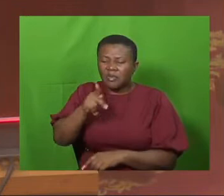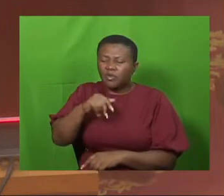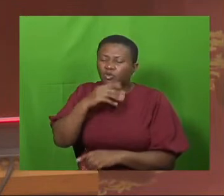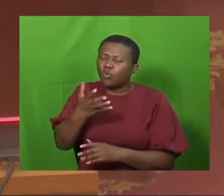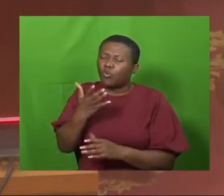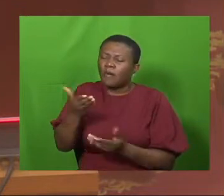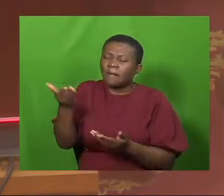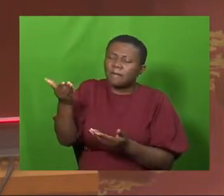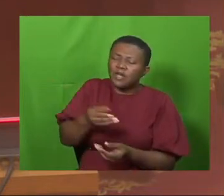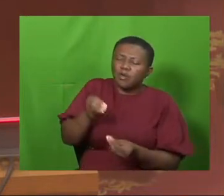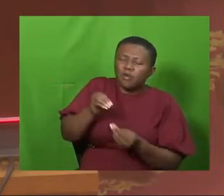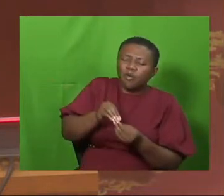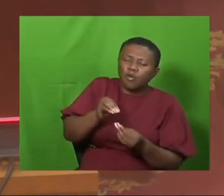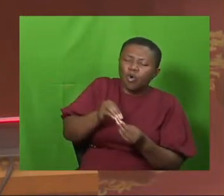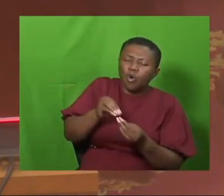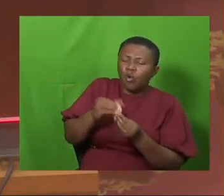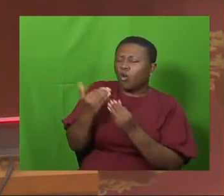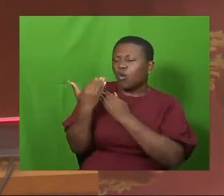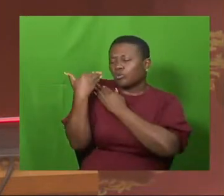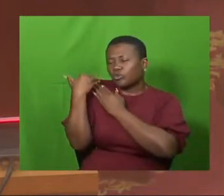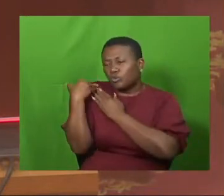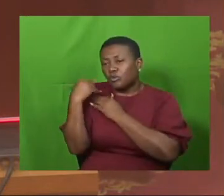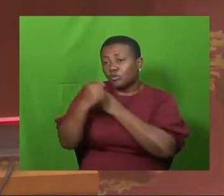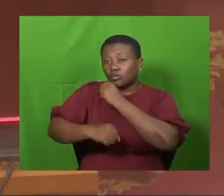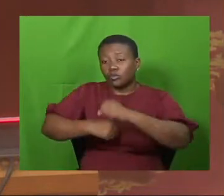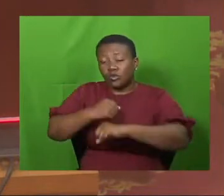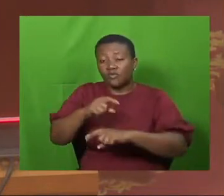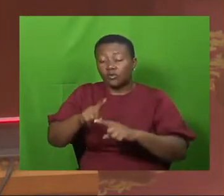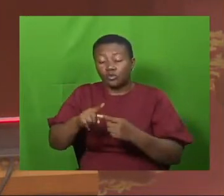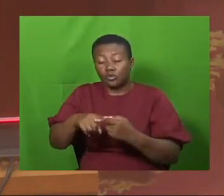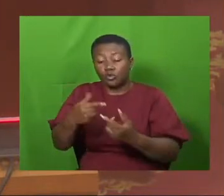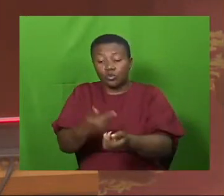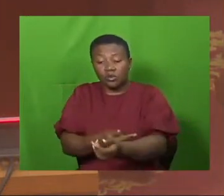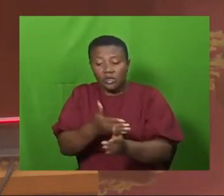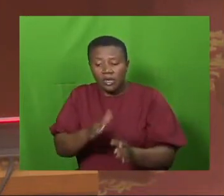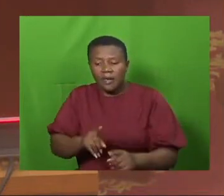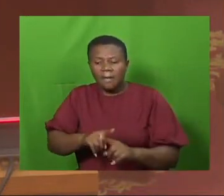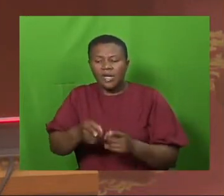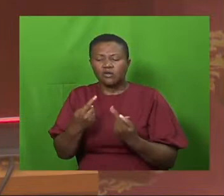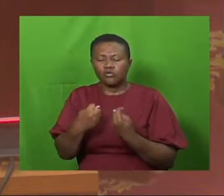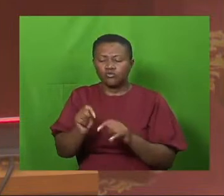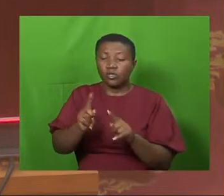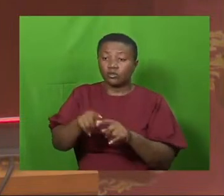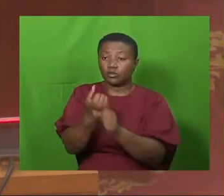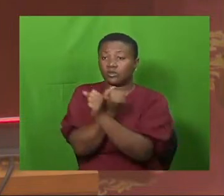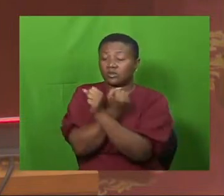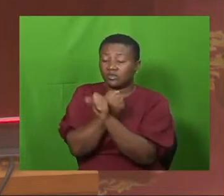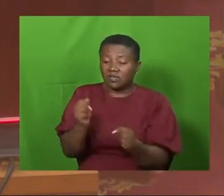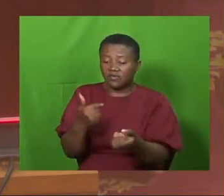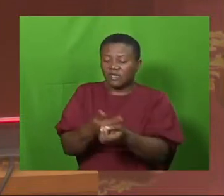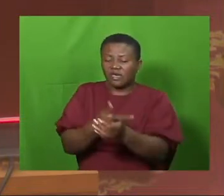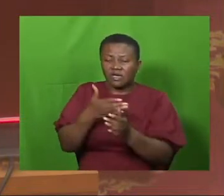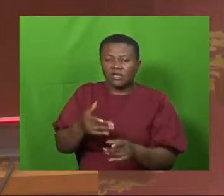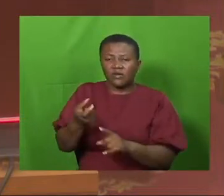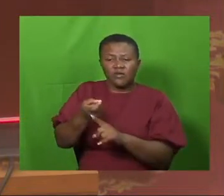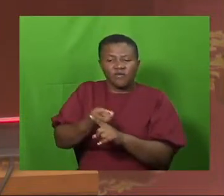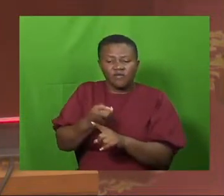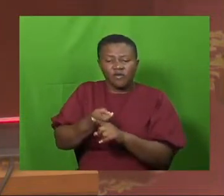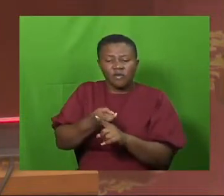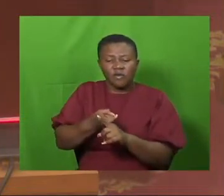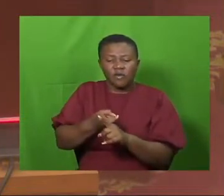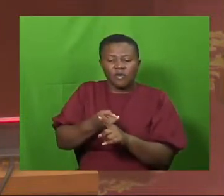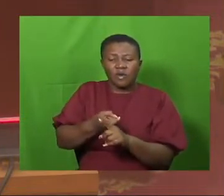government that undertook a journey to relieve the Ghanaians of the burden that they were enduring under the